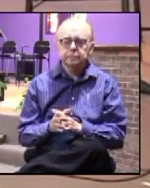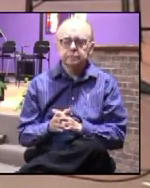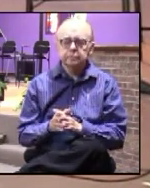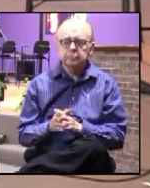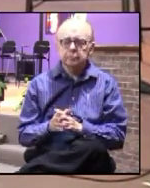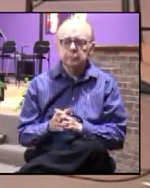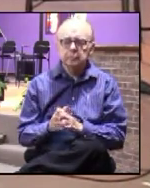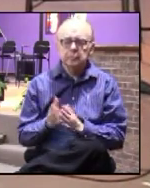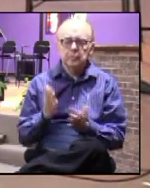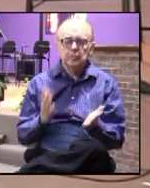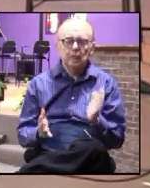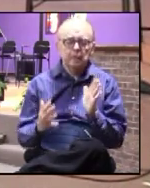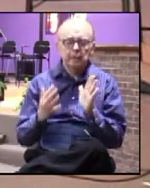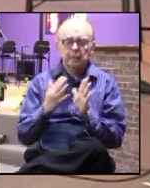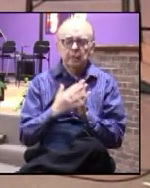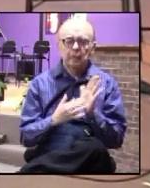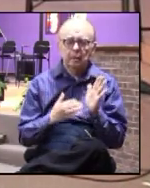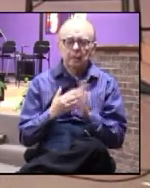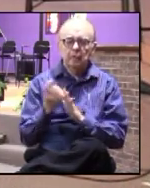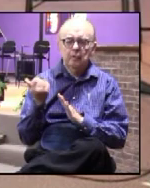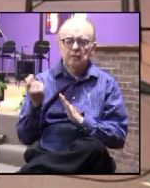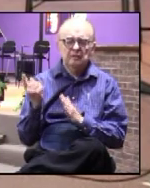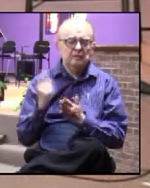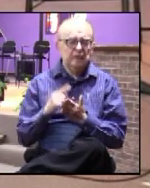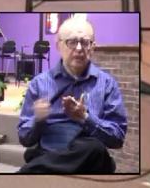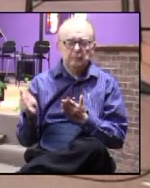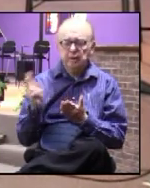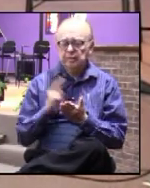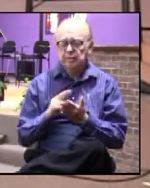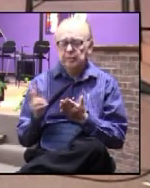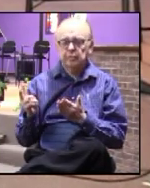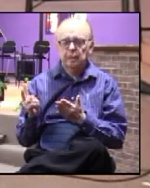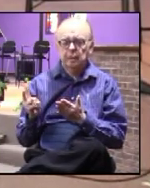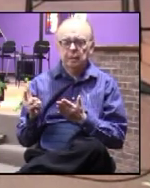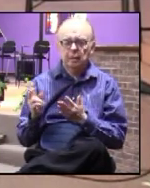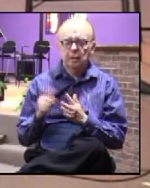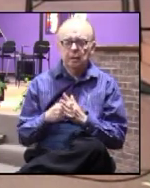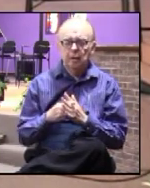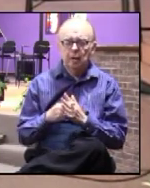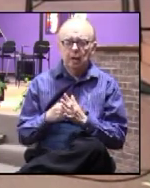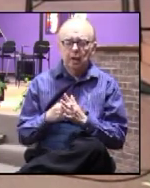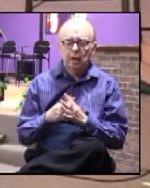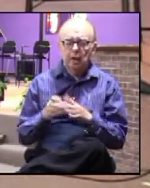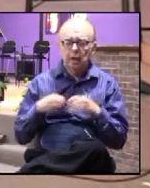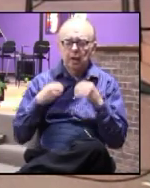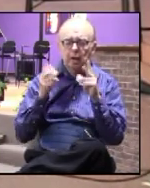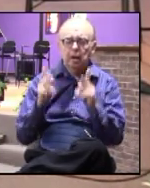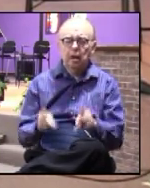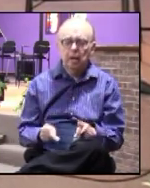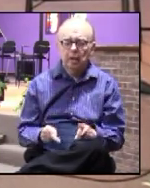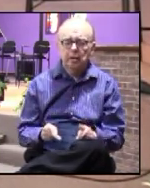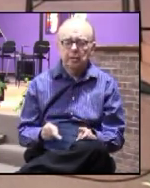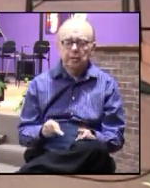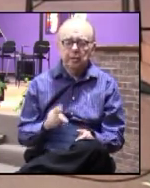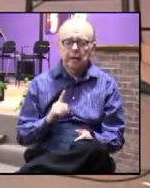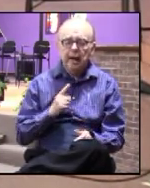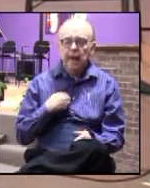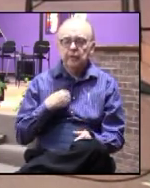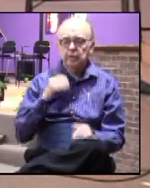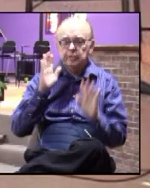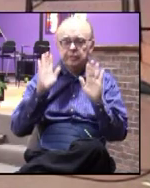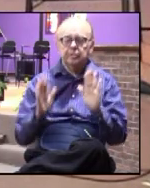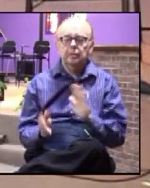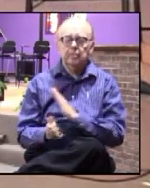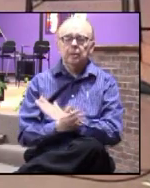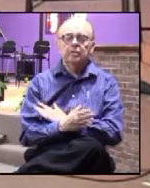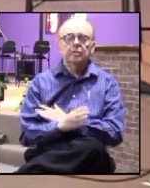I'll probably schedule it here within the next week or two, be given to anyone, and it'll actually be on Sunday morning during the